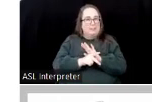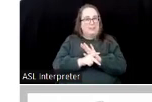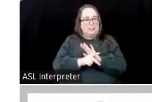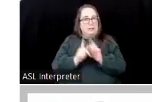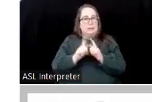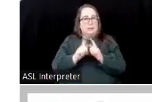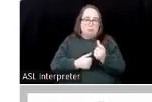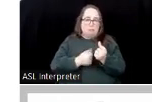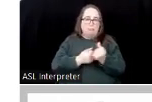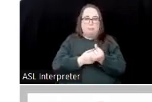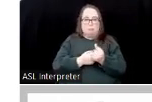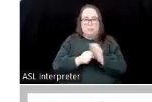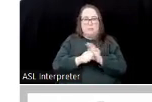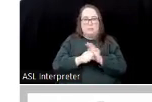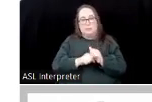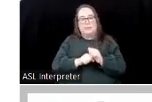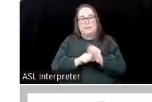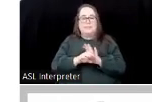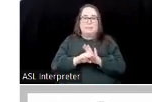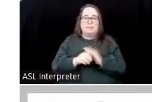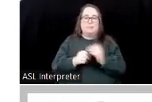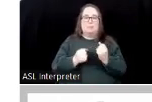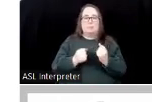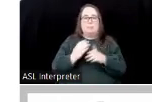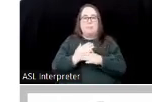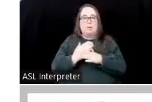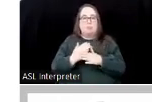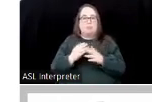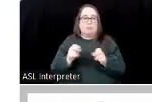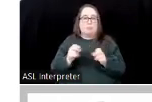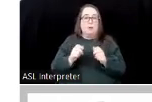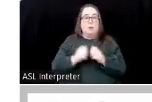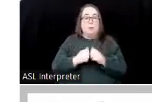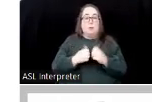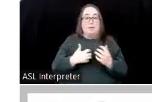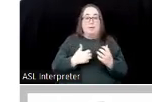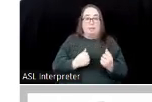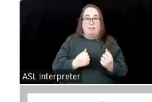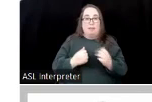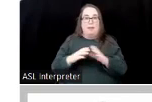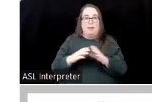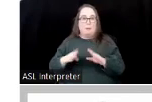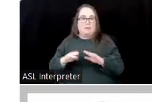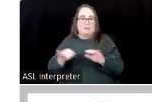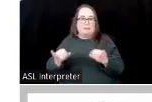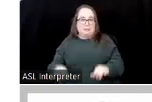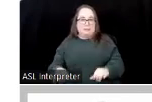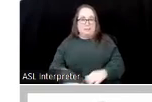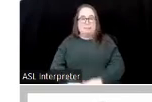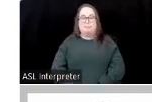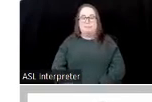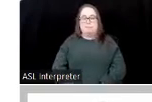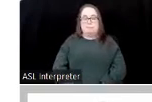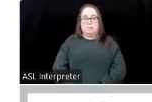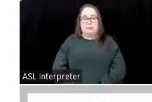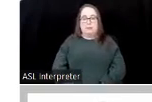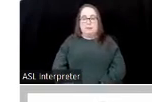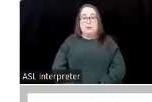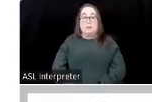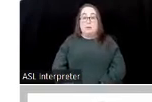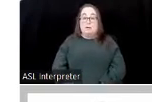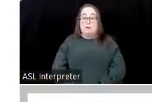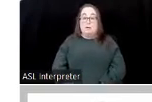states with developing and strengthening partnership opportunities between health and housing systems. Under the Money Follows the Person,